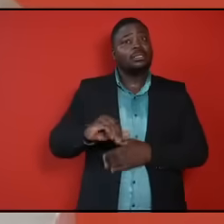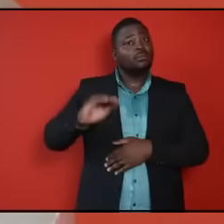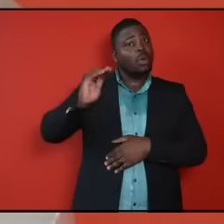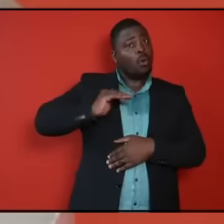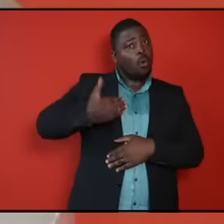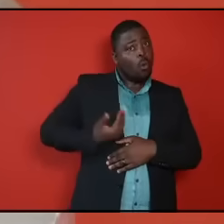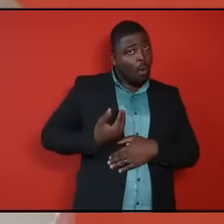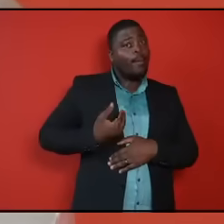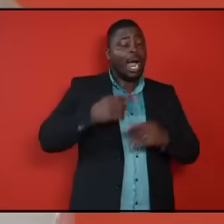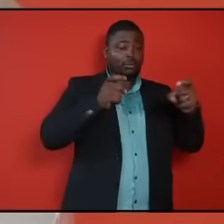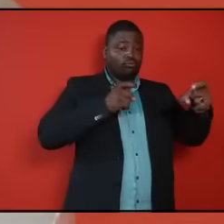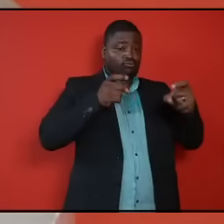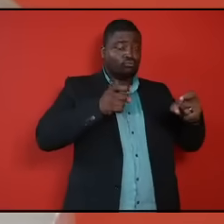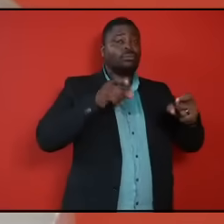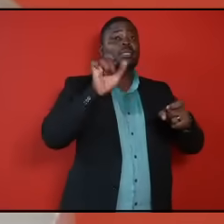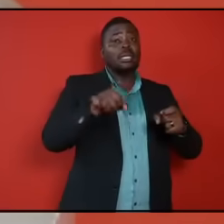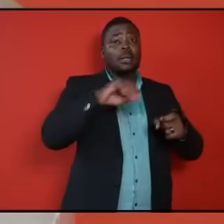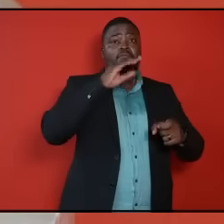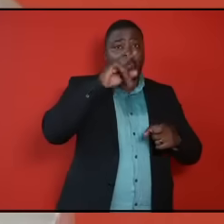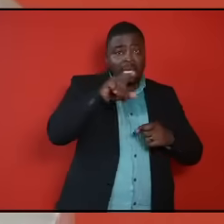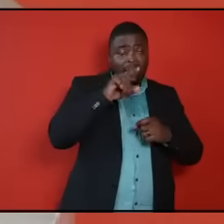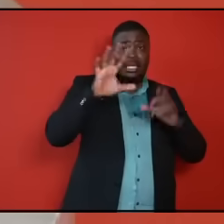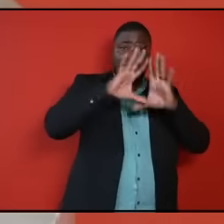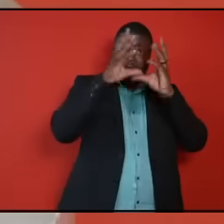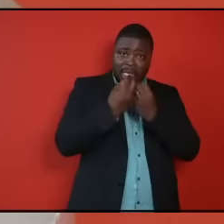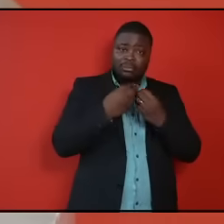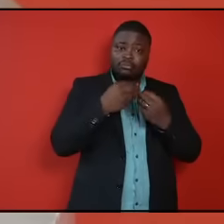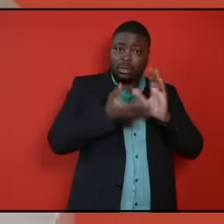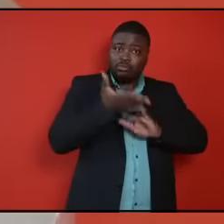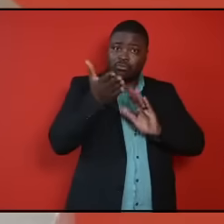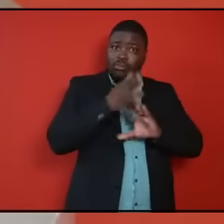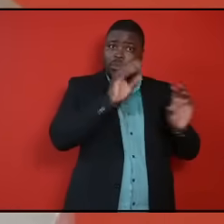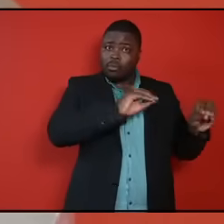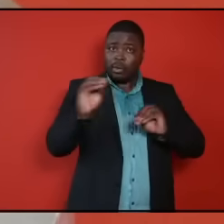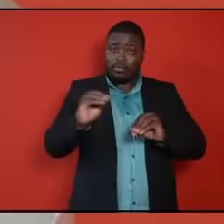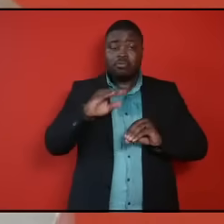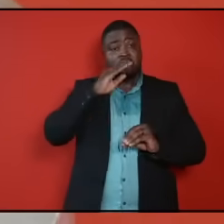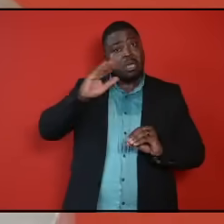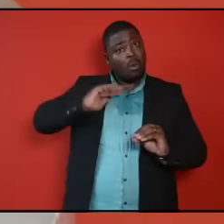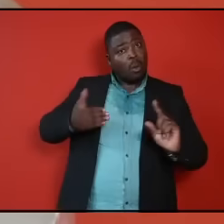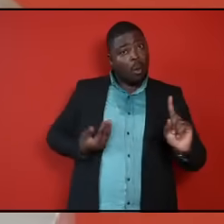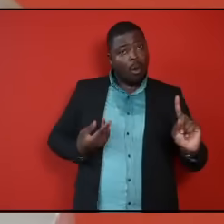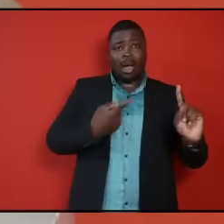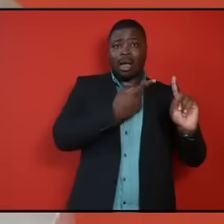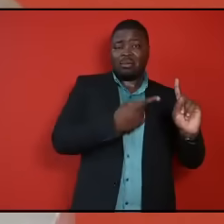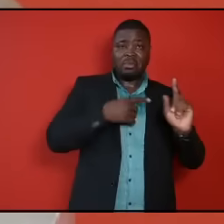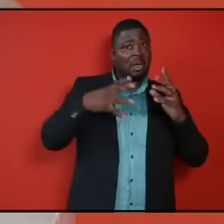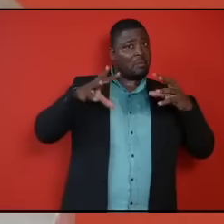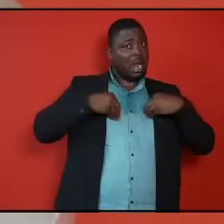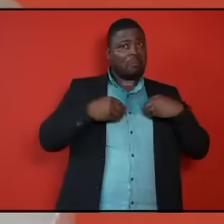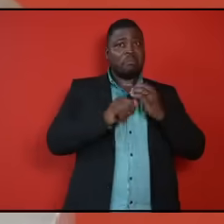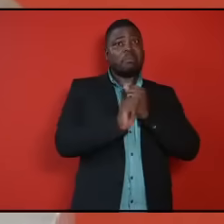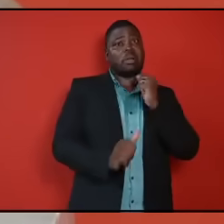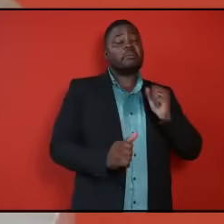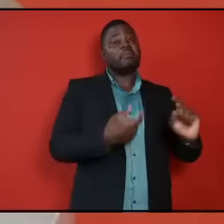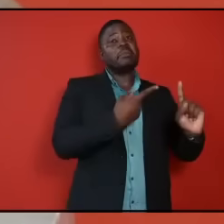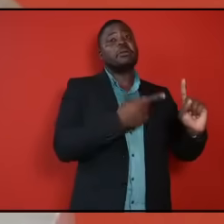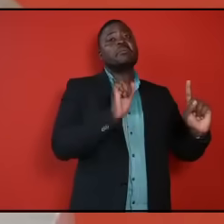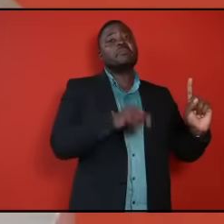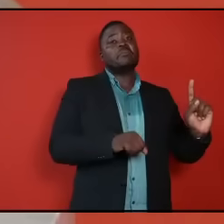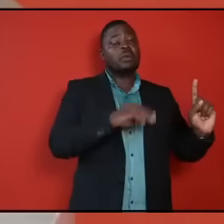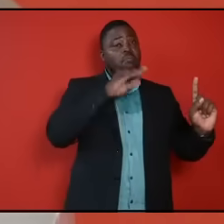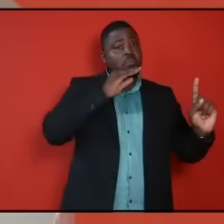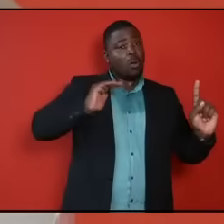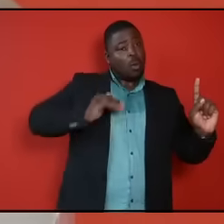things are going to start moving. This is a no-nonsense woman. This woman is the one who was supposed to be Chief Justice